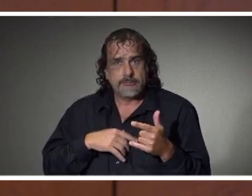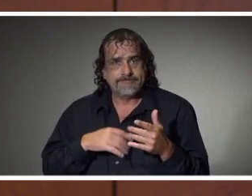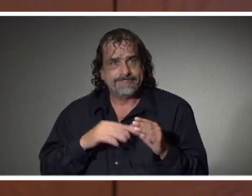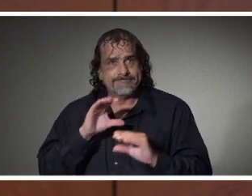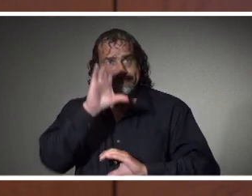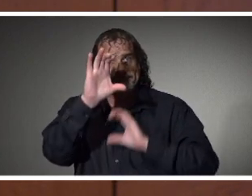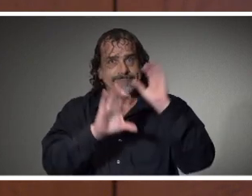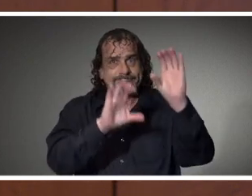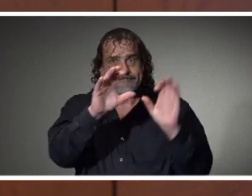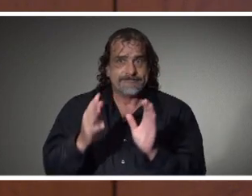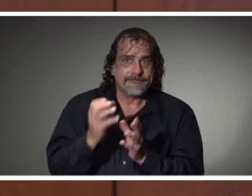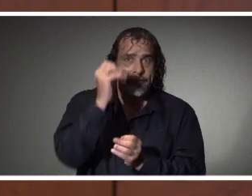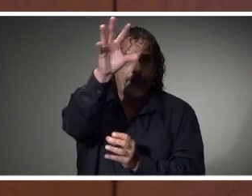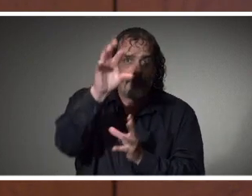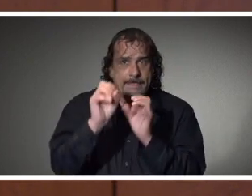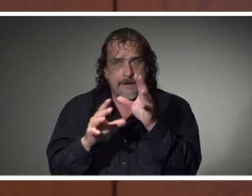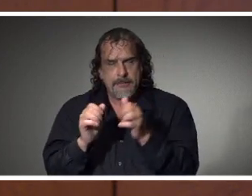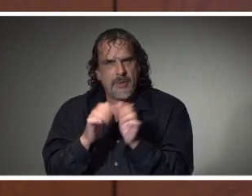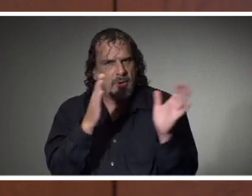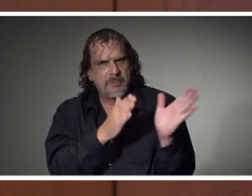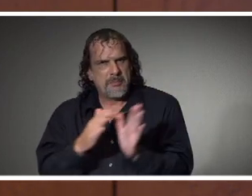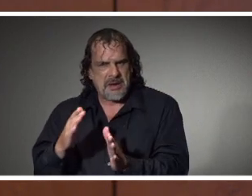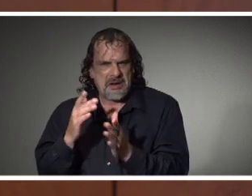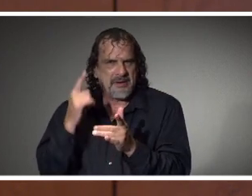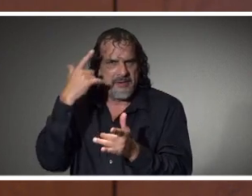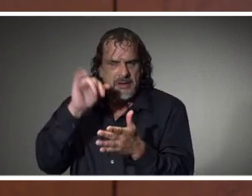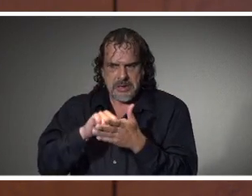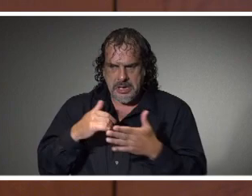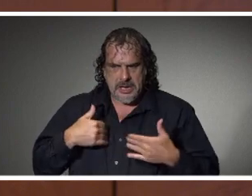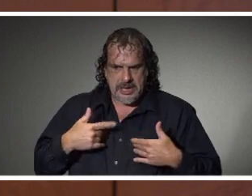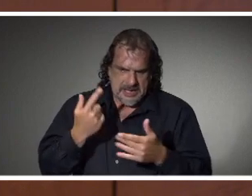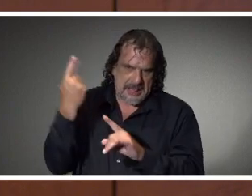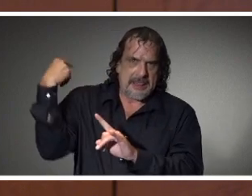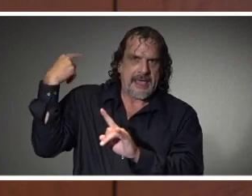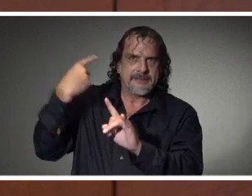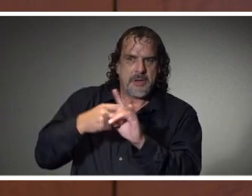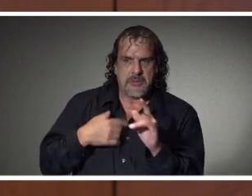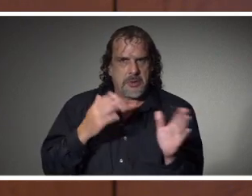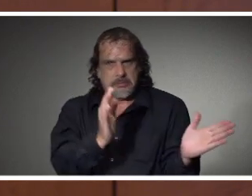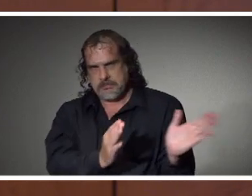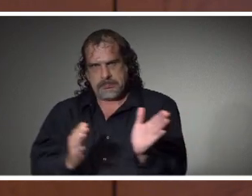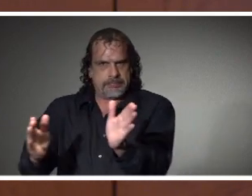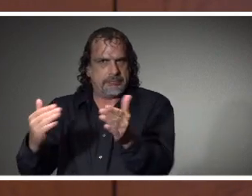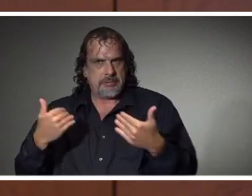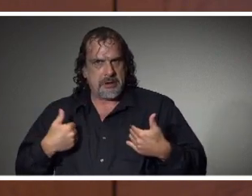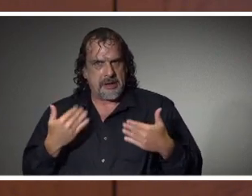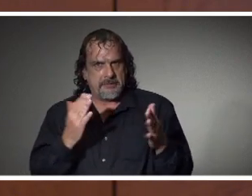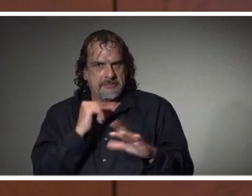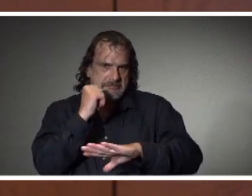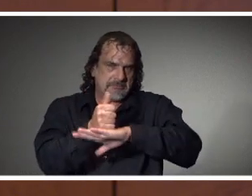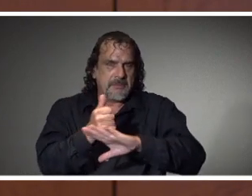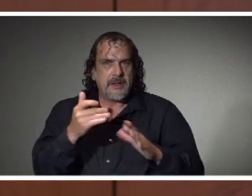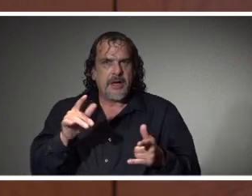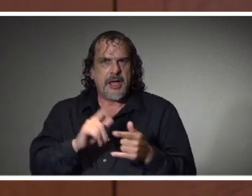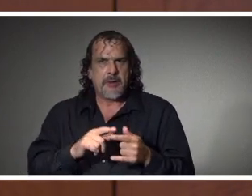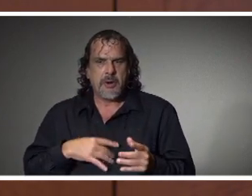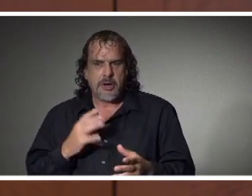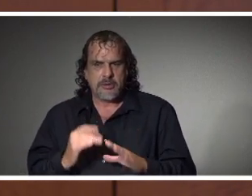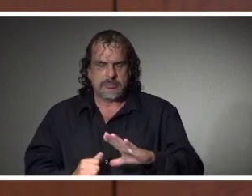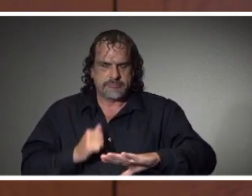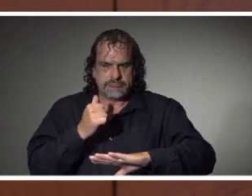but we've already prepared for that. We started last month, and we're already starting to go out here, and our procurement is stepping